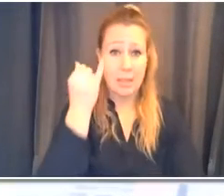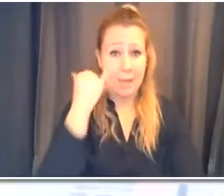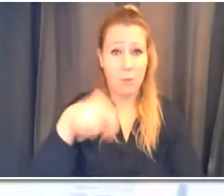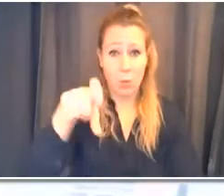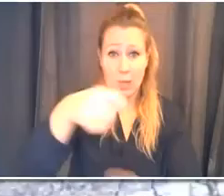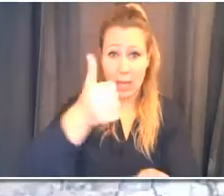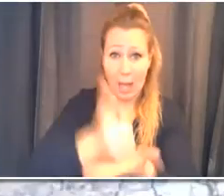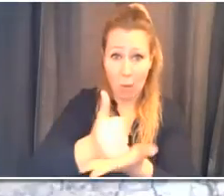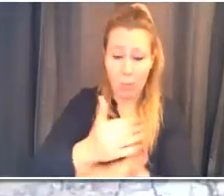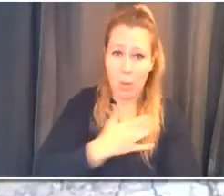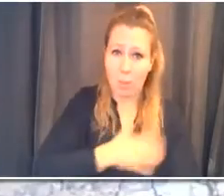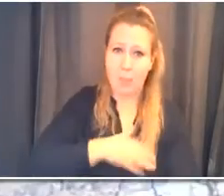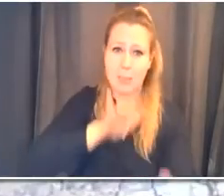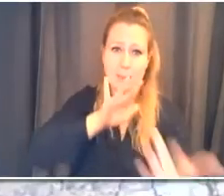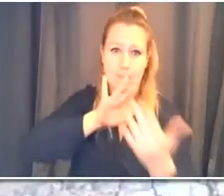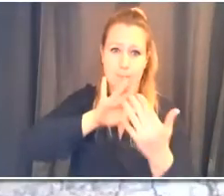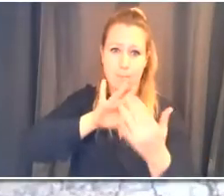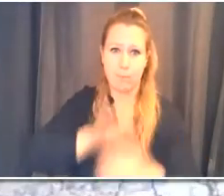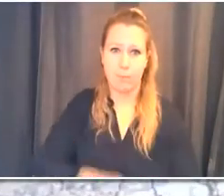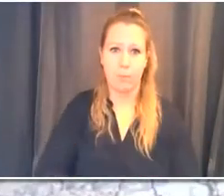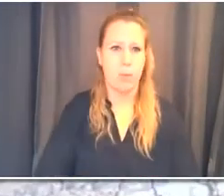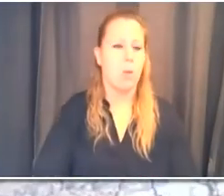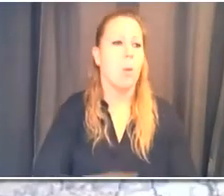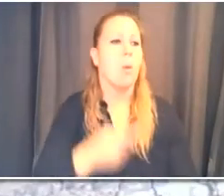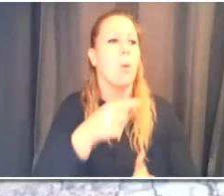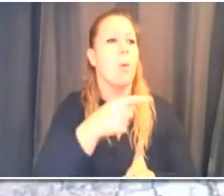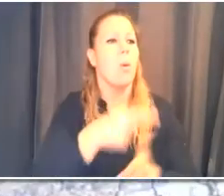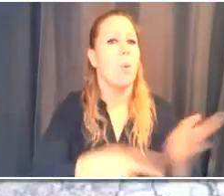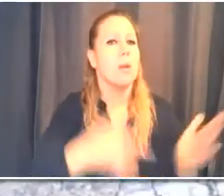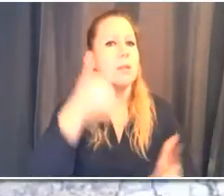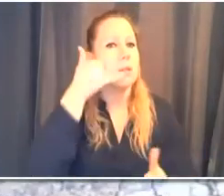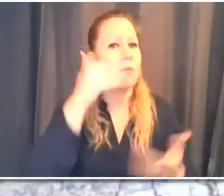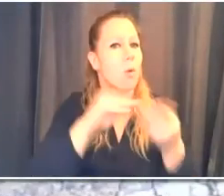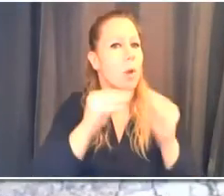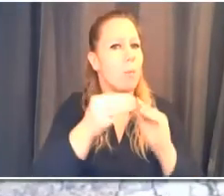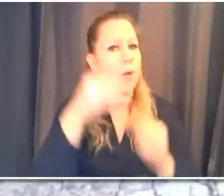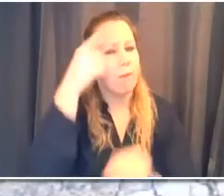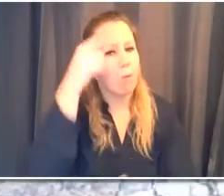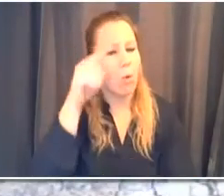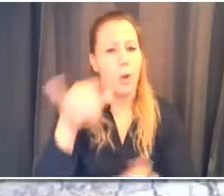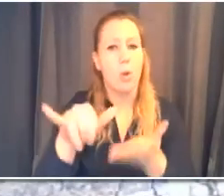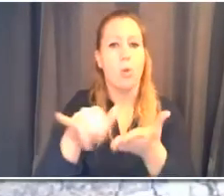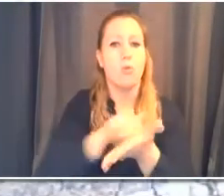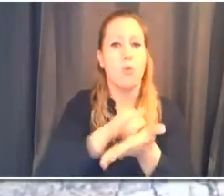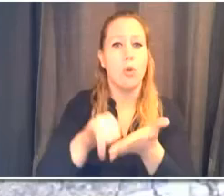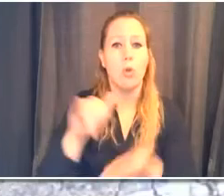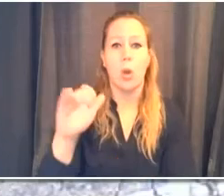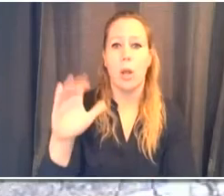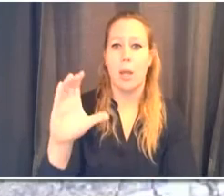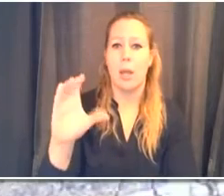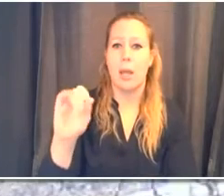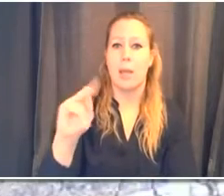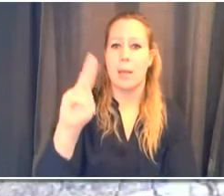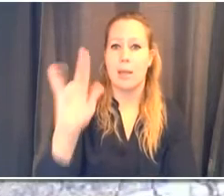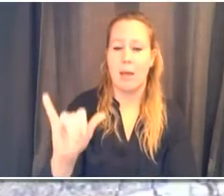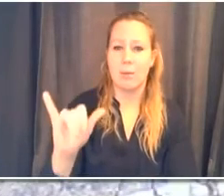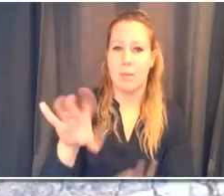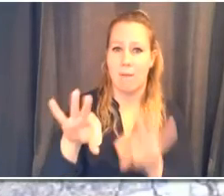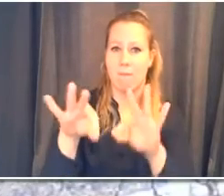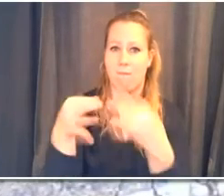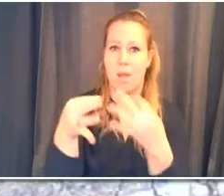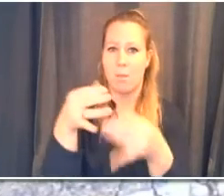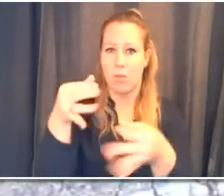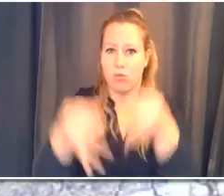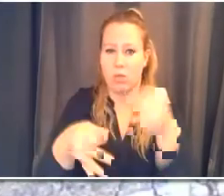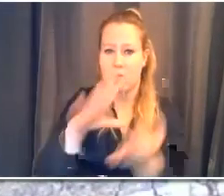Center yes you can use the New York County Family Justice Center and let me just pull up that number because each of the numbers are